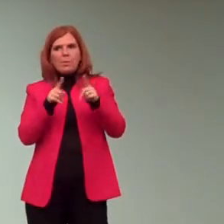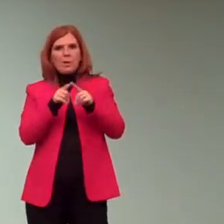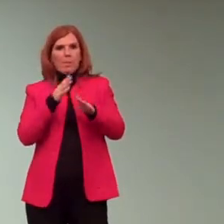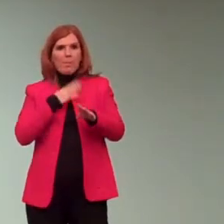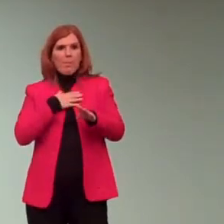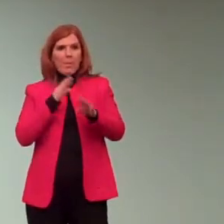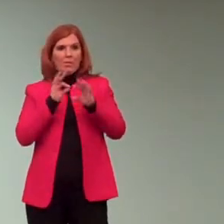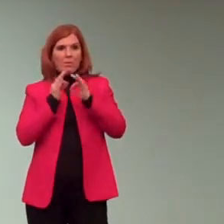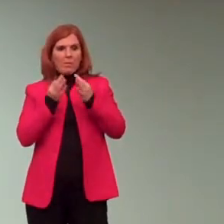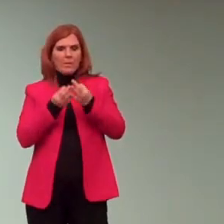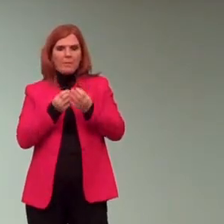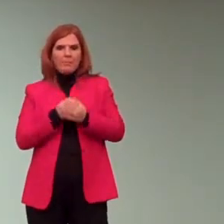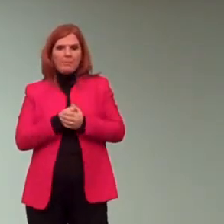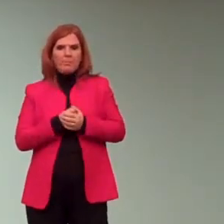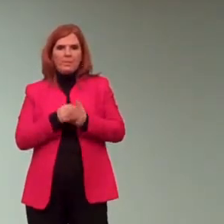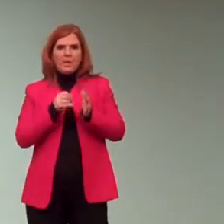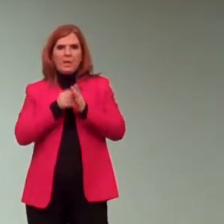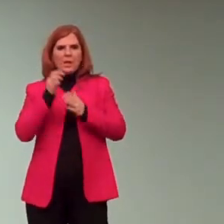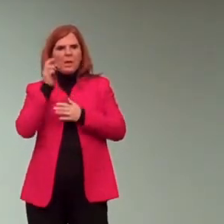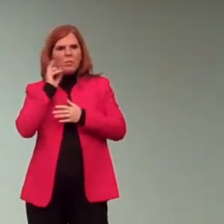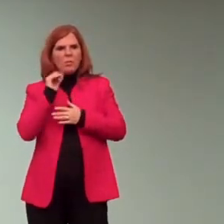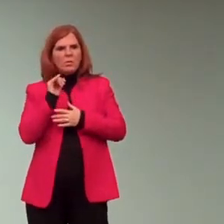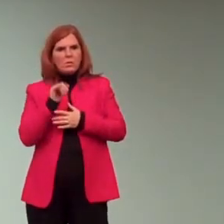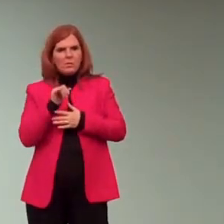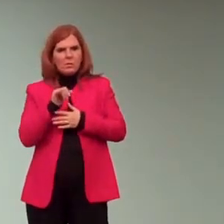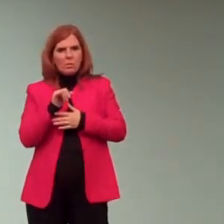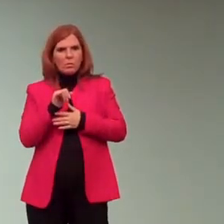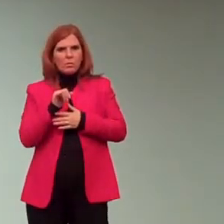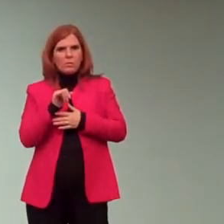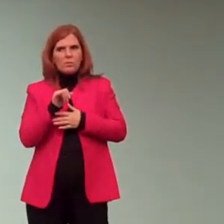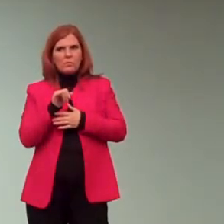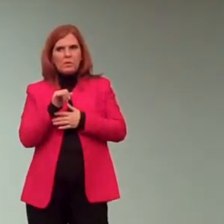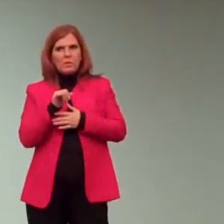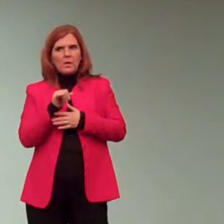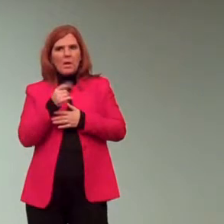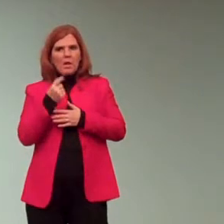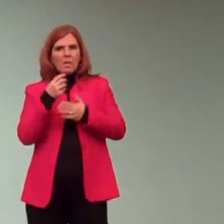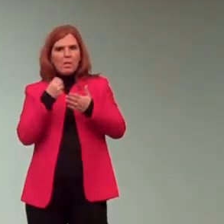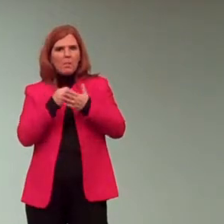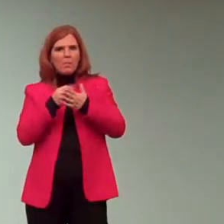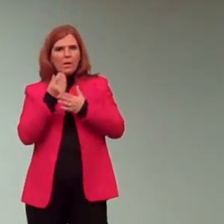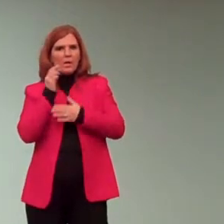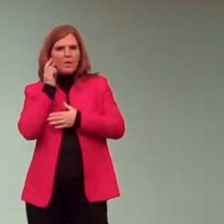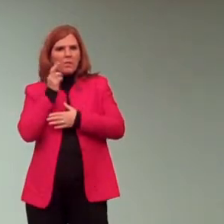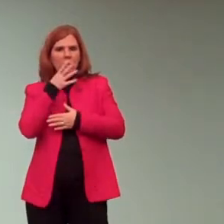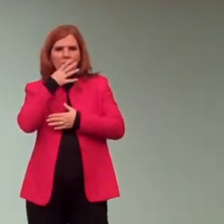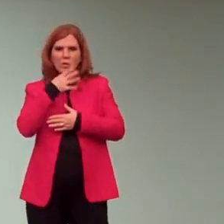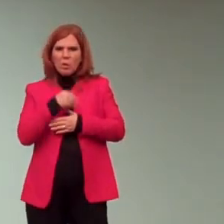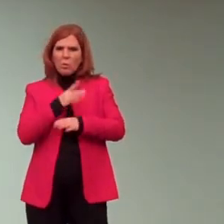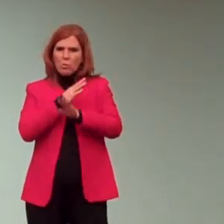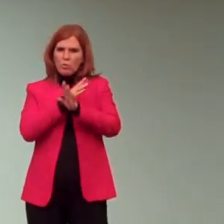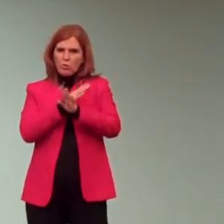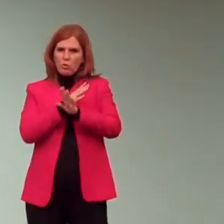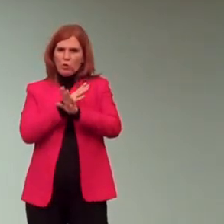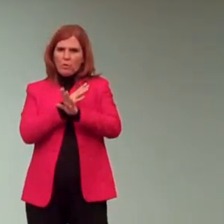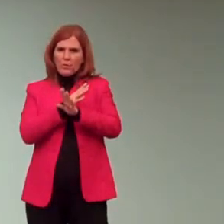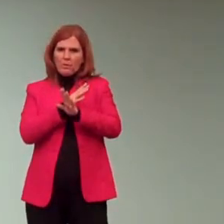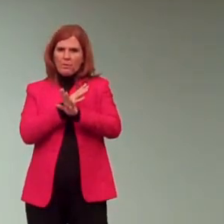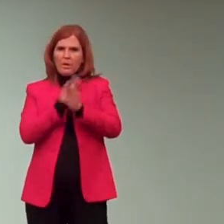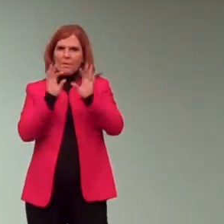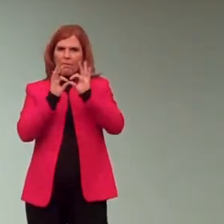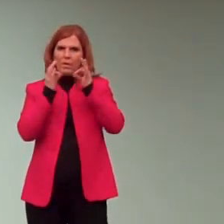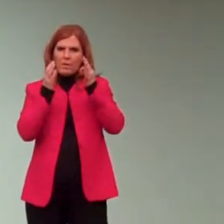family. It was, of course, the money of Wheeling's old German and